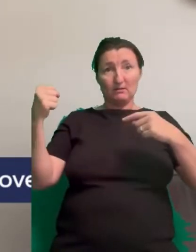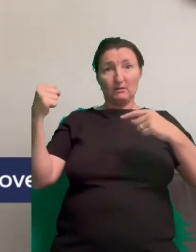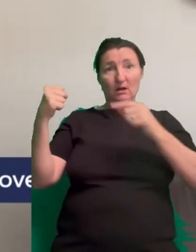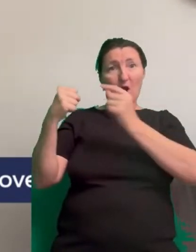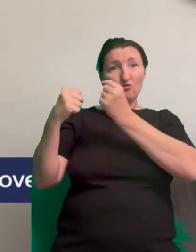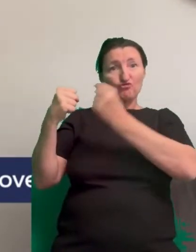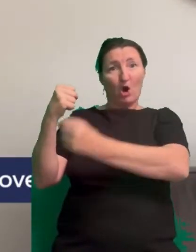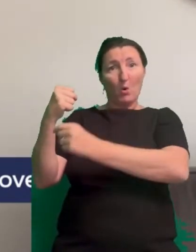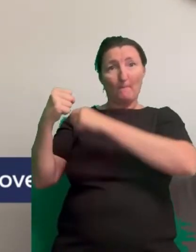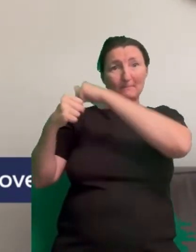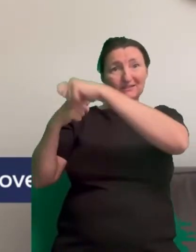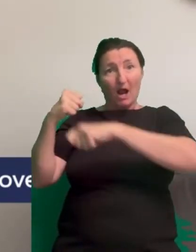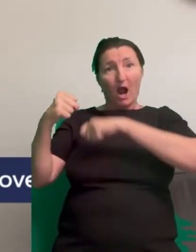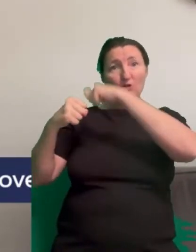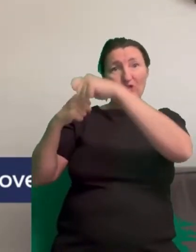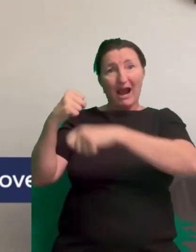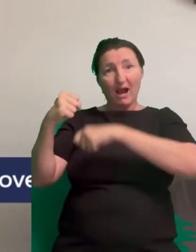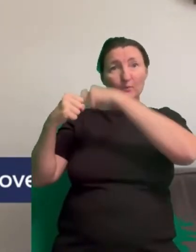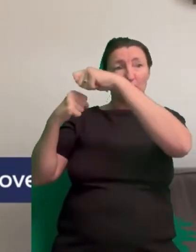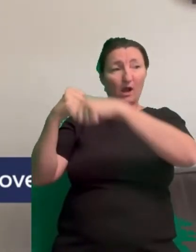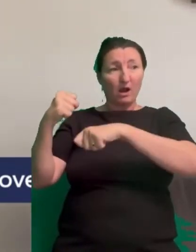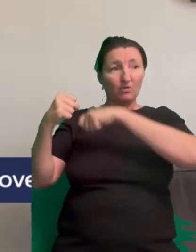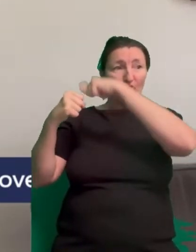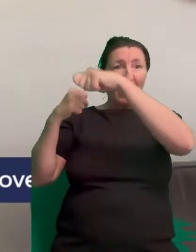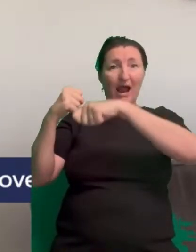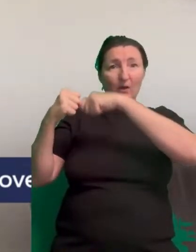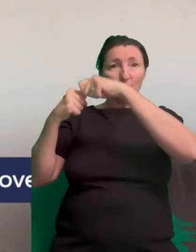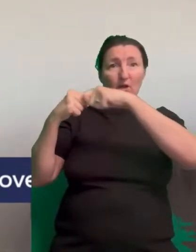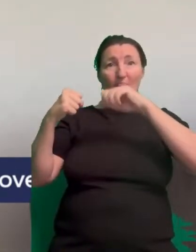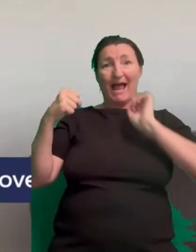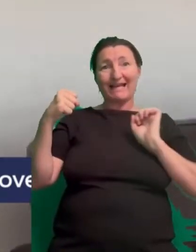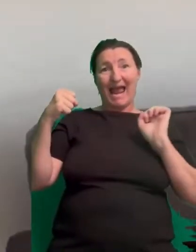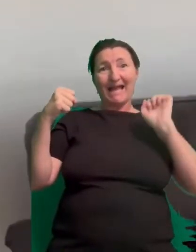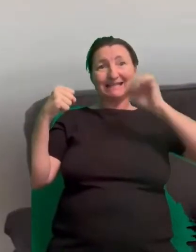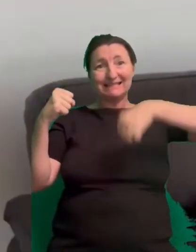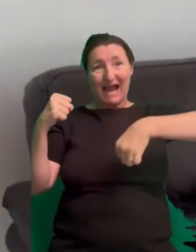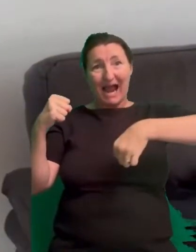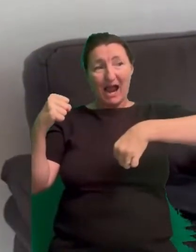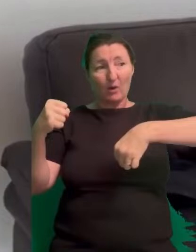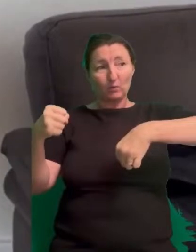rope and inside there, turn your head over,